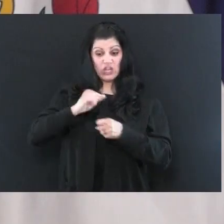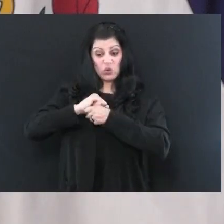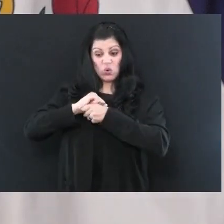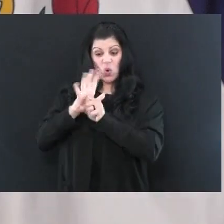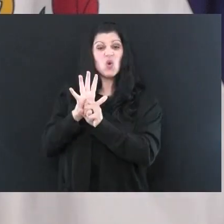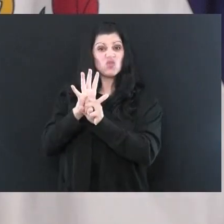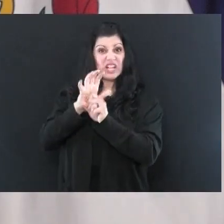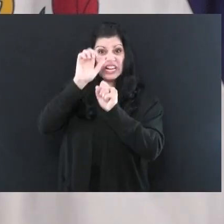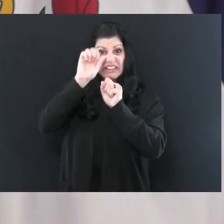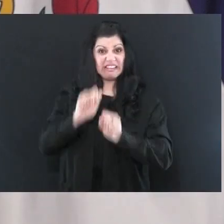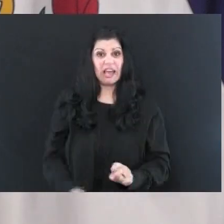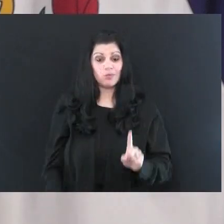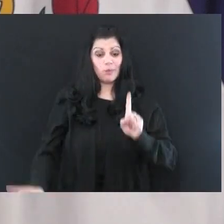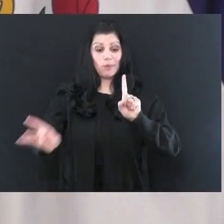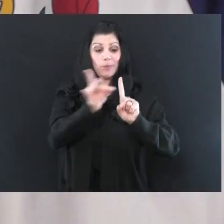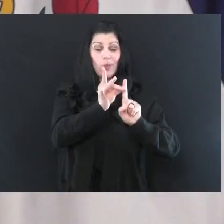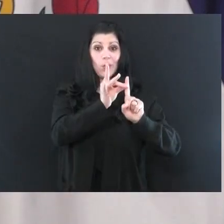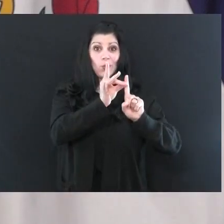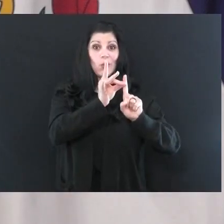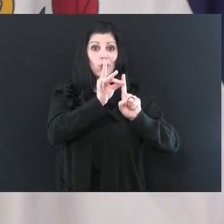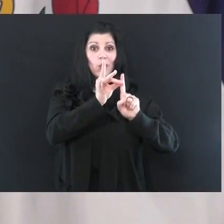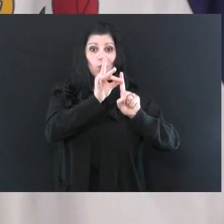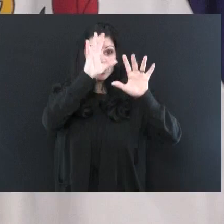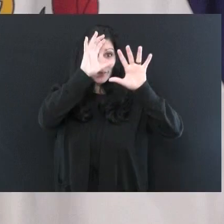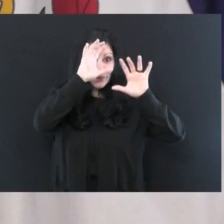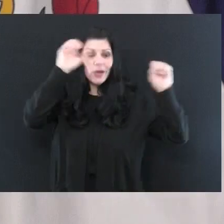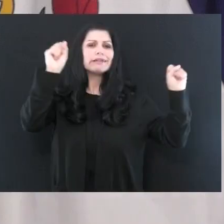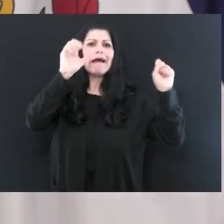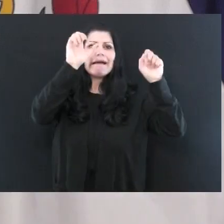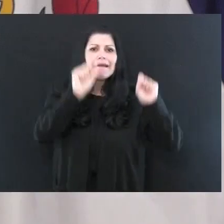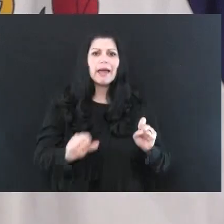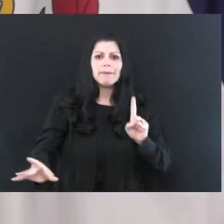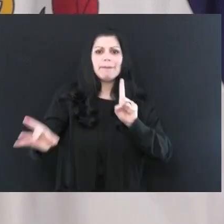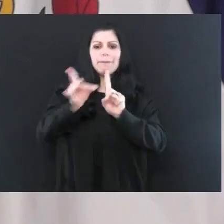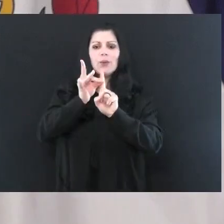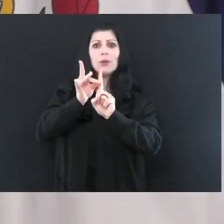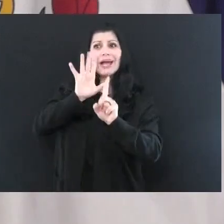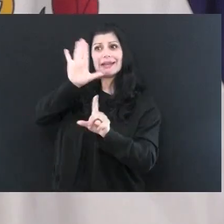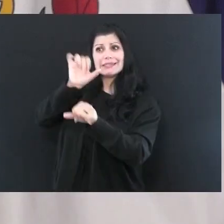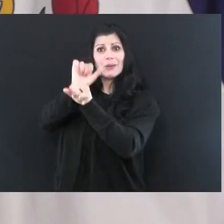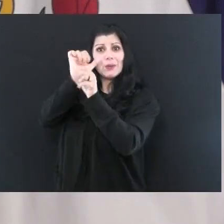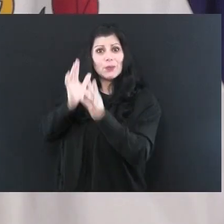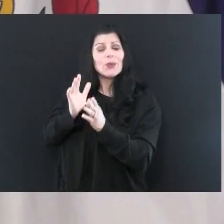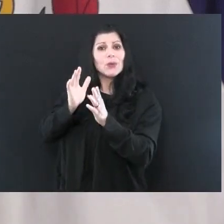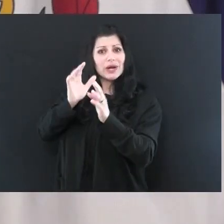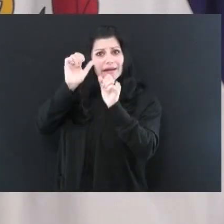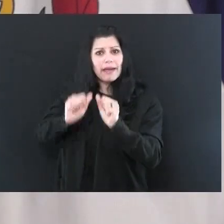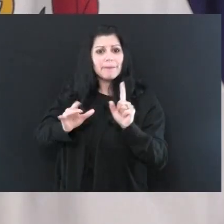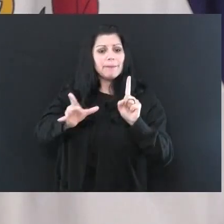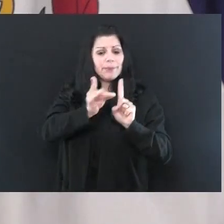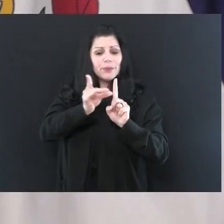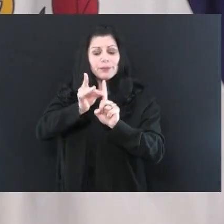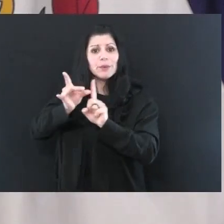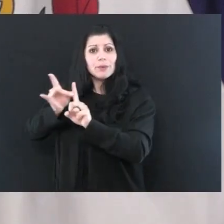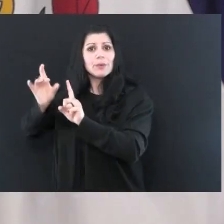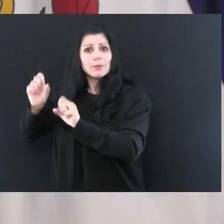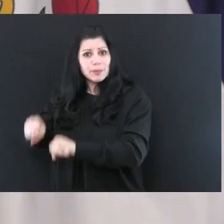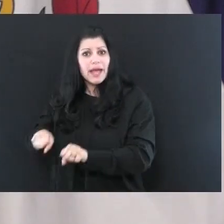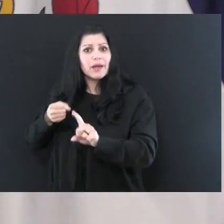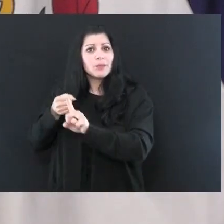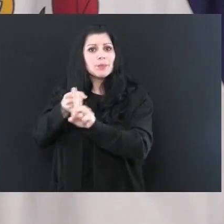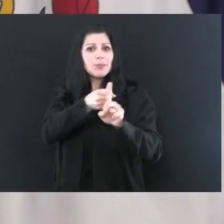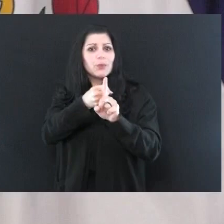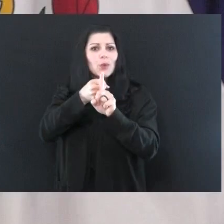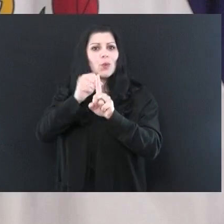can spread through people in our White House, then we've either got to be doing something that we can do better at, or